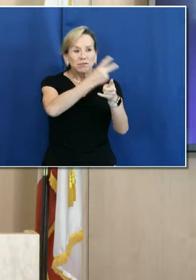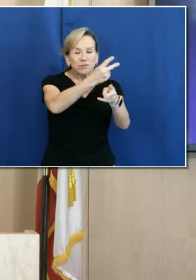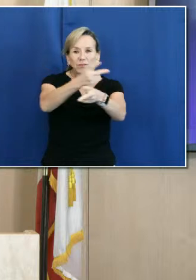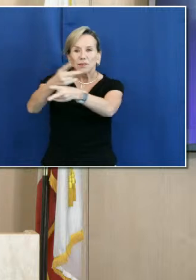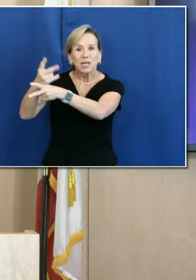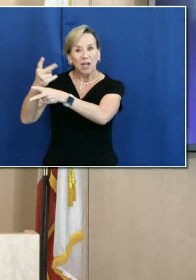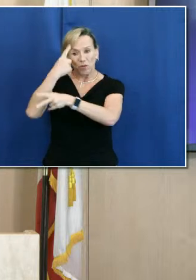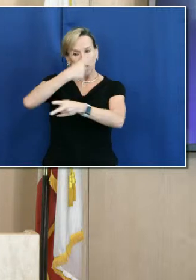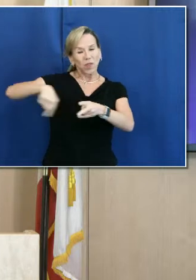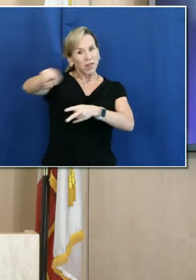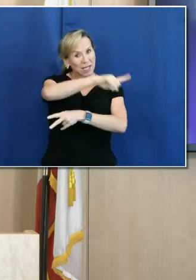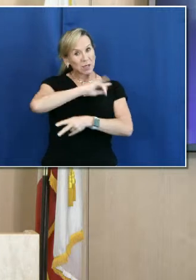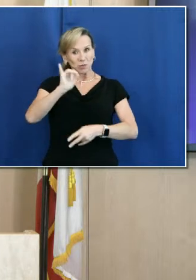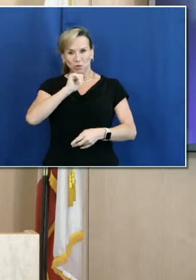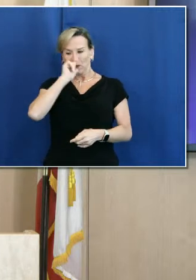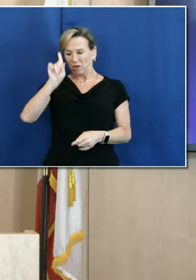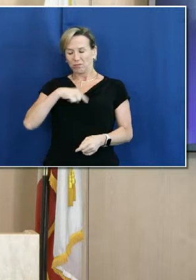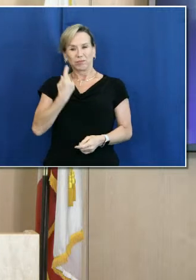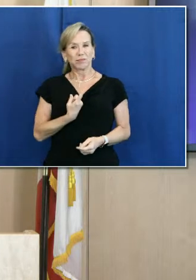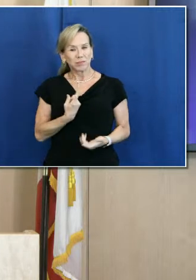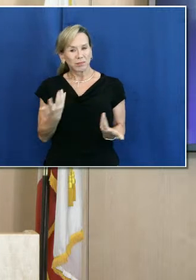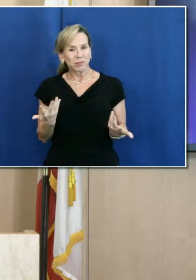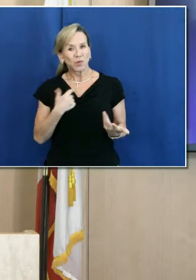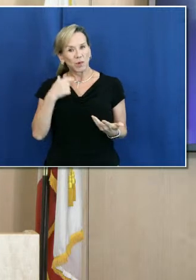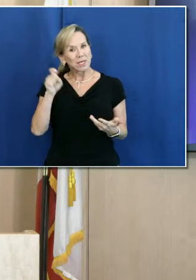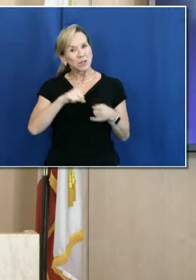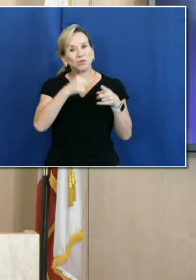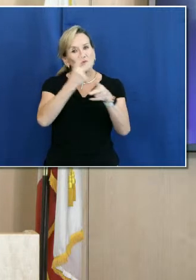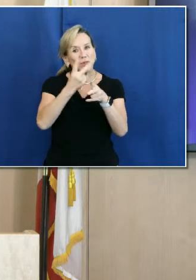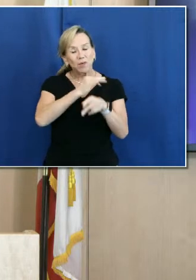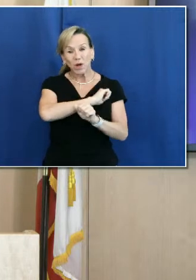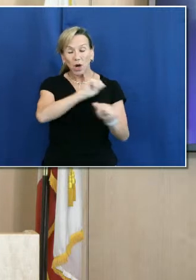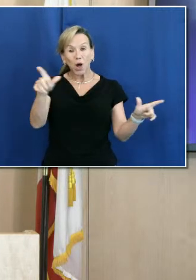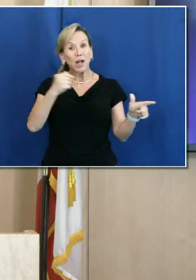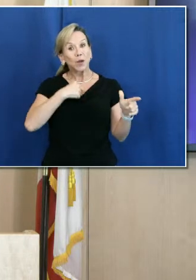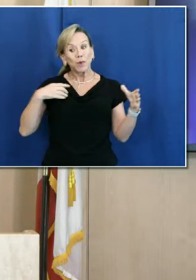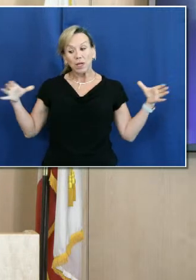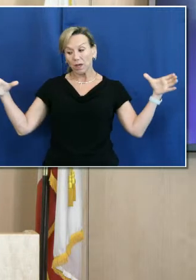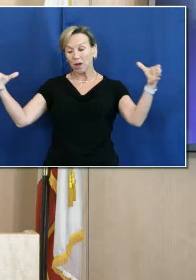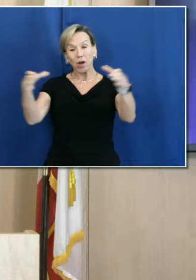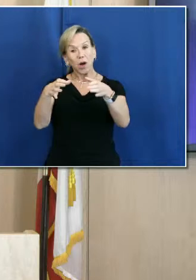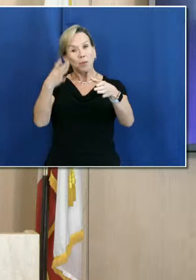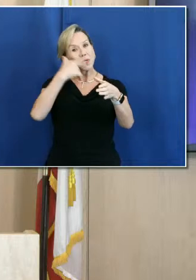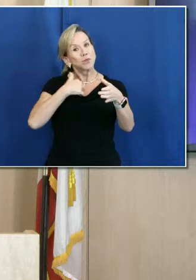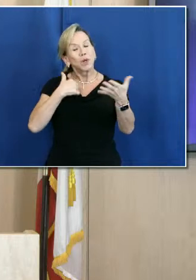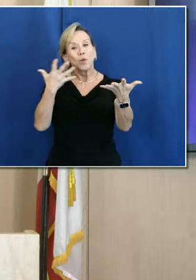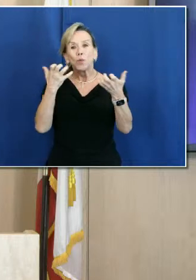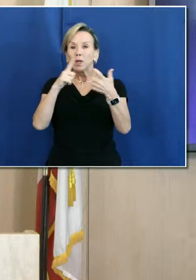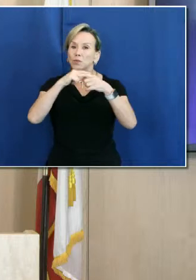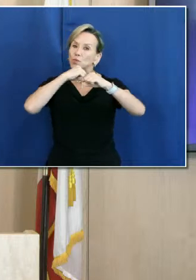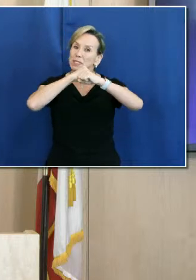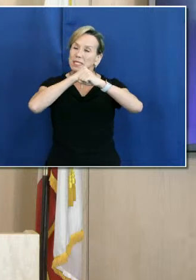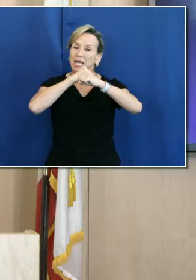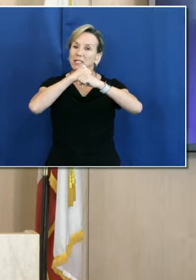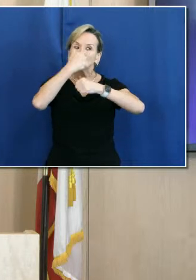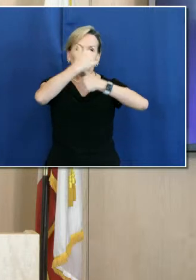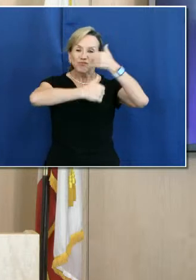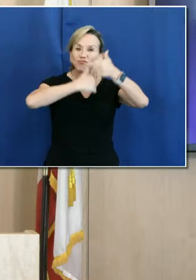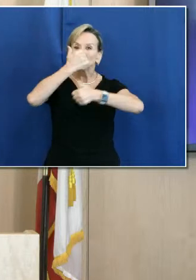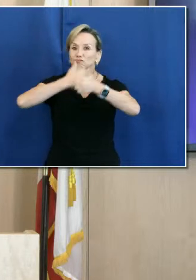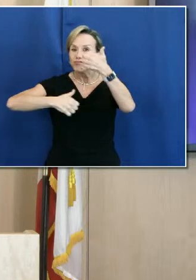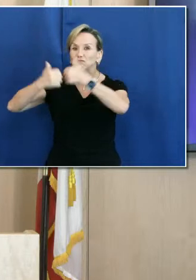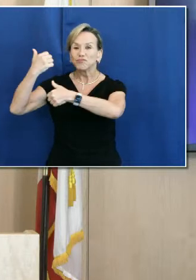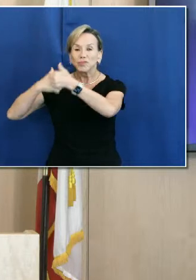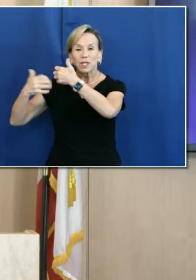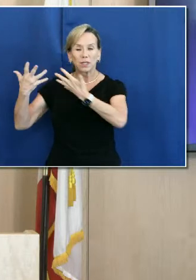the least among us. That we come together out of a desire to protect one another. And so it